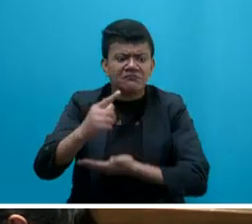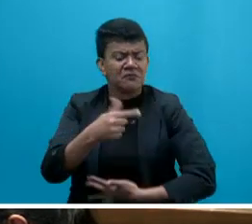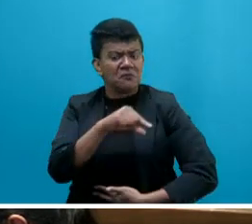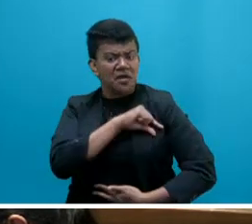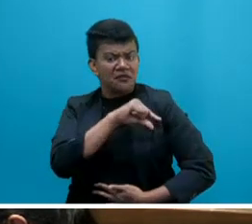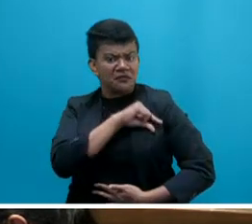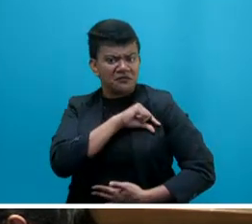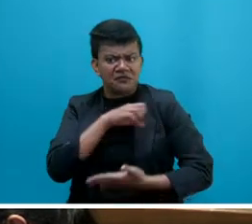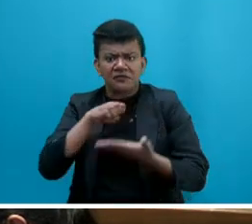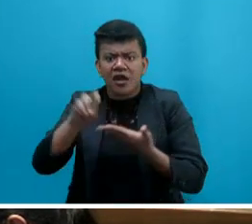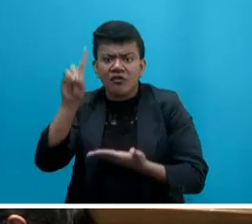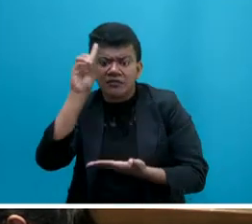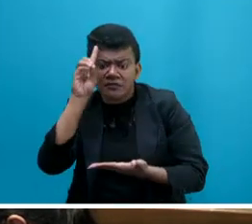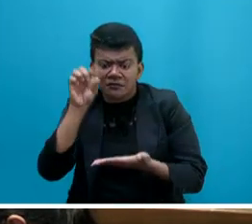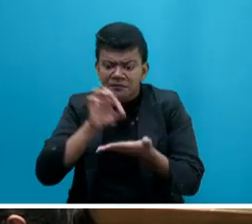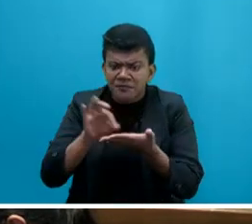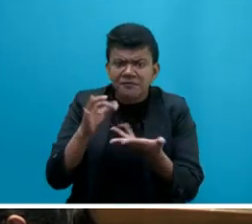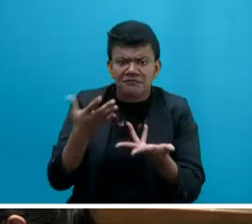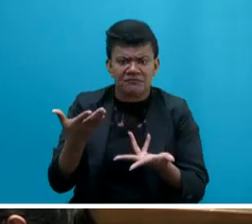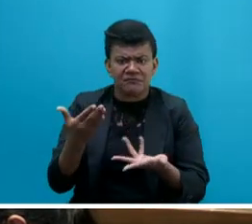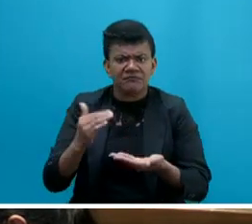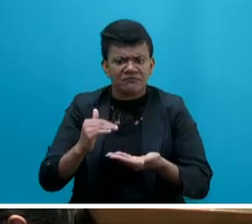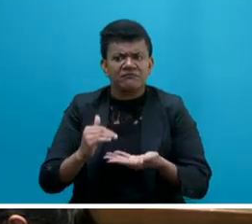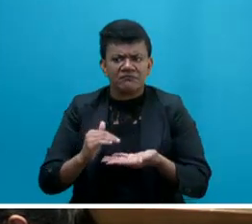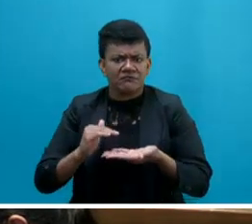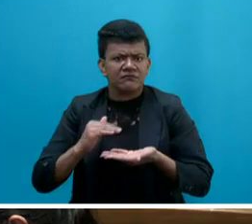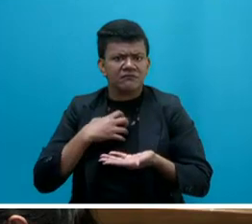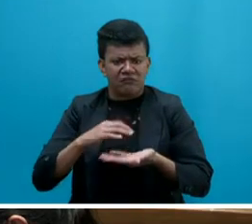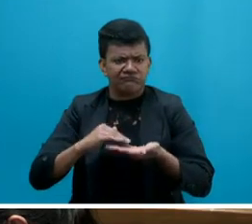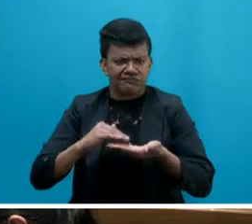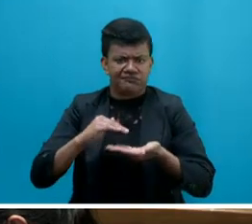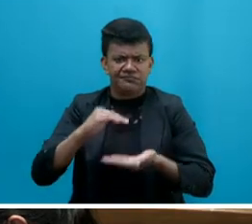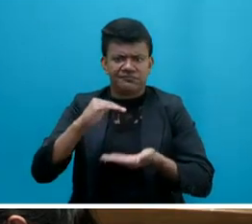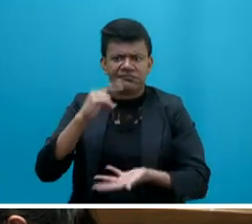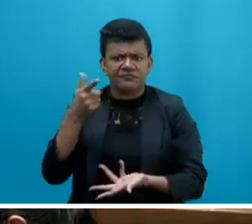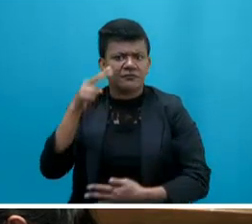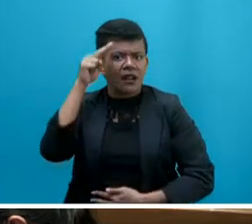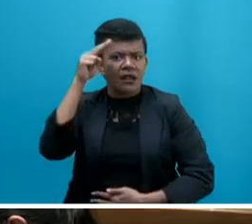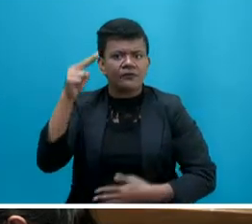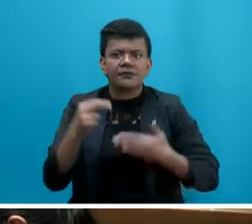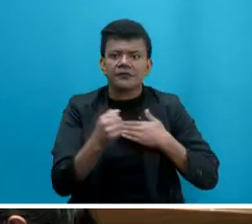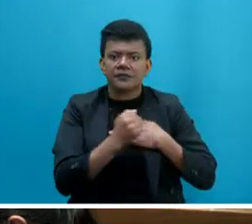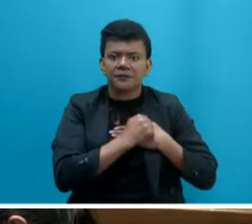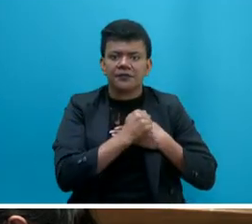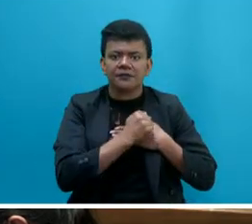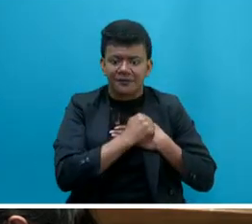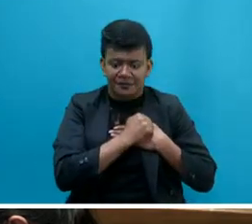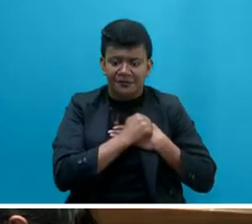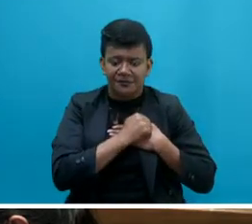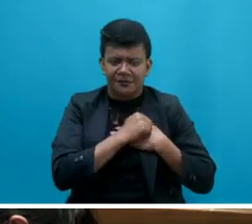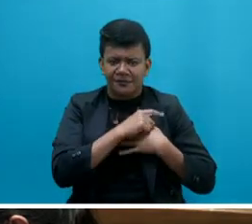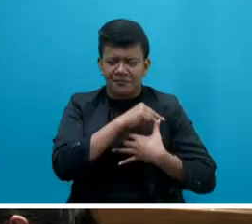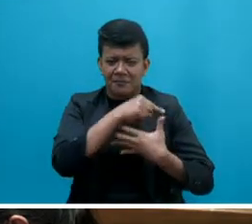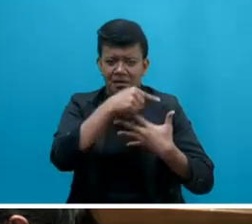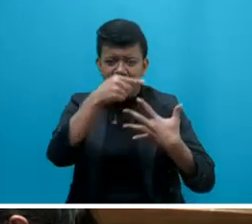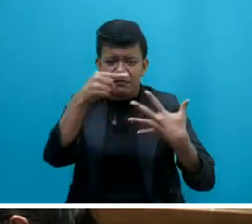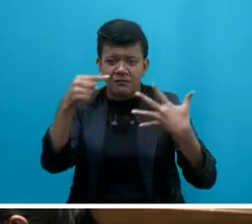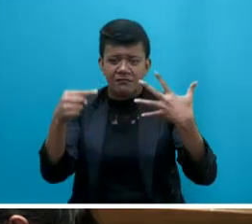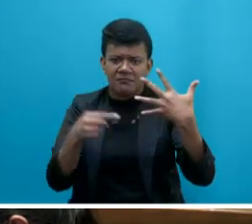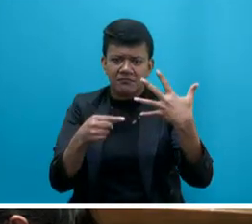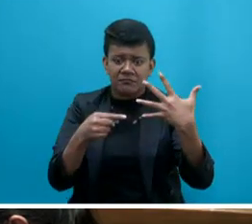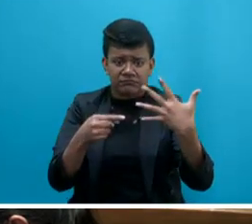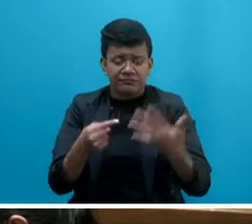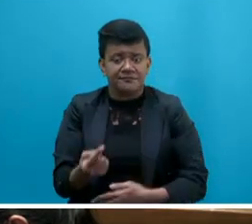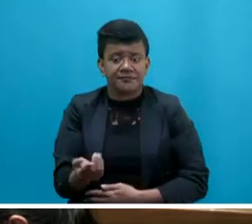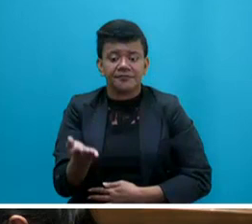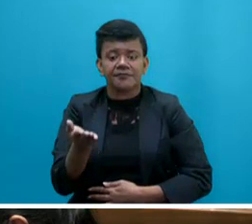efforts to enhancing national security. These are the very things mandated for us by